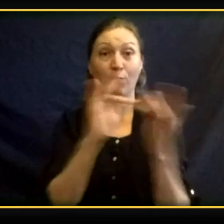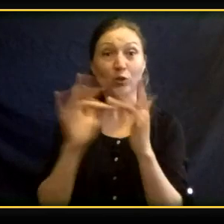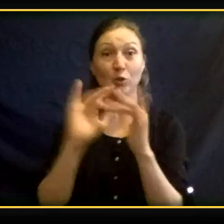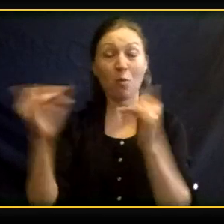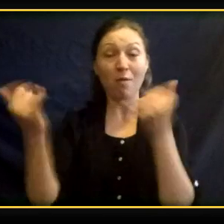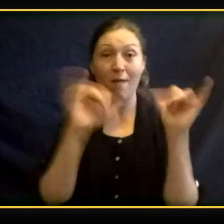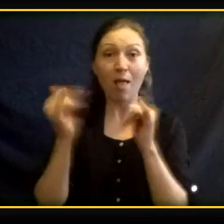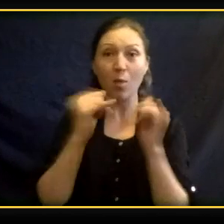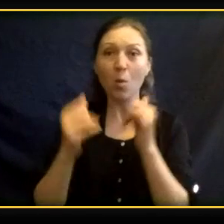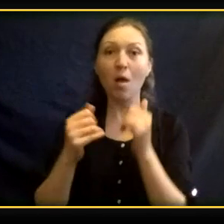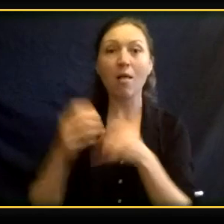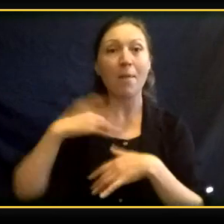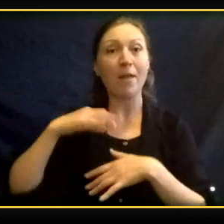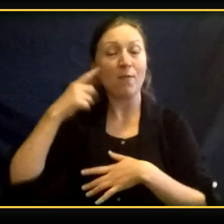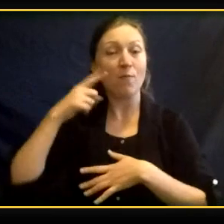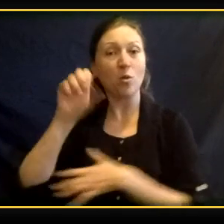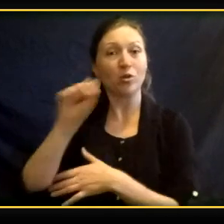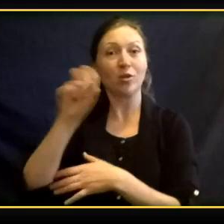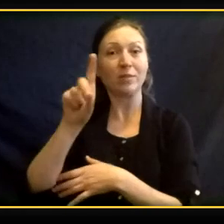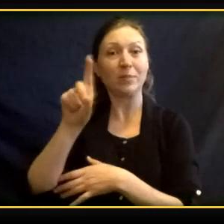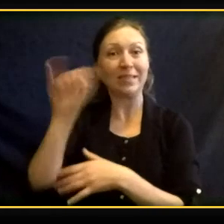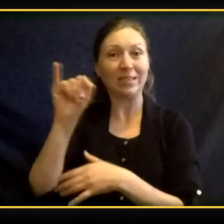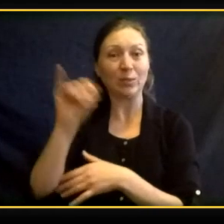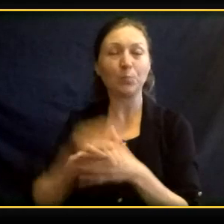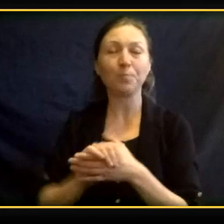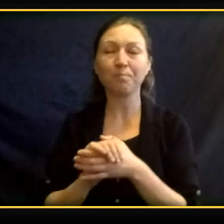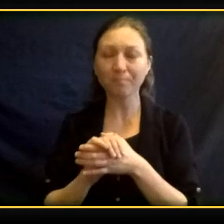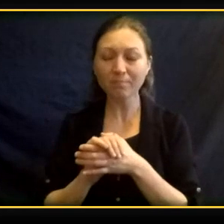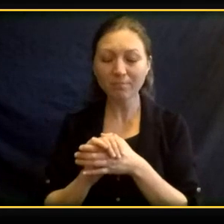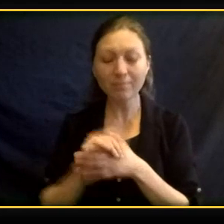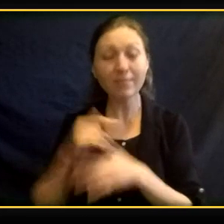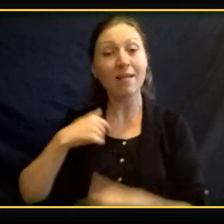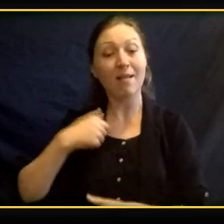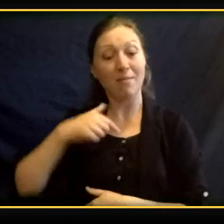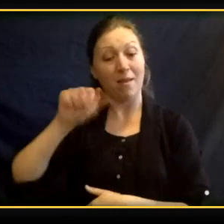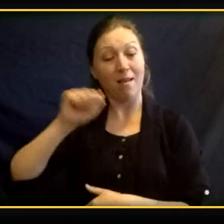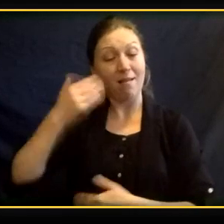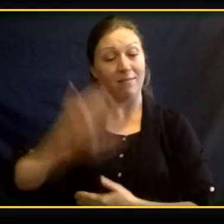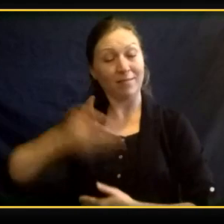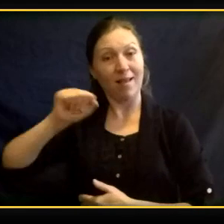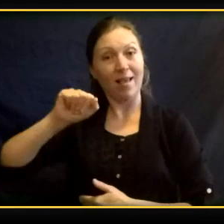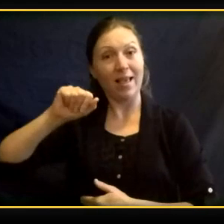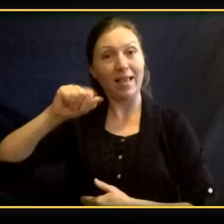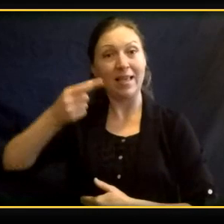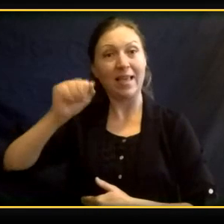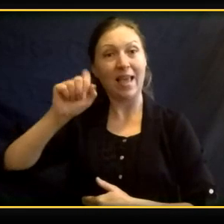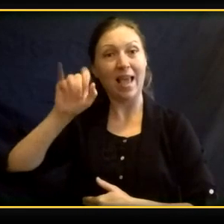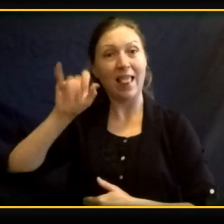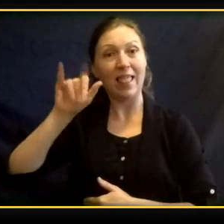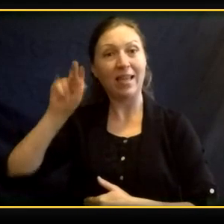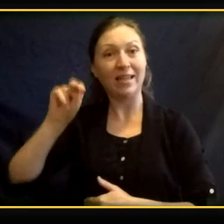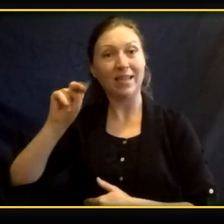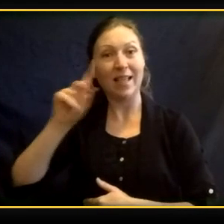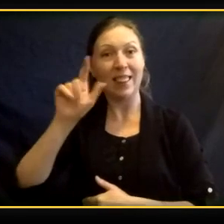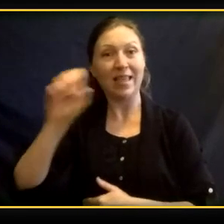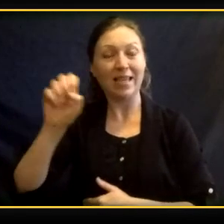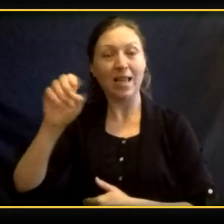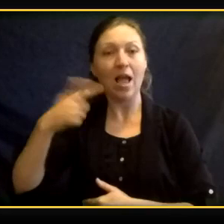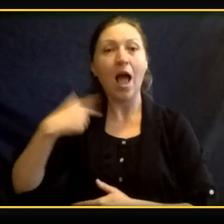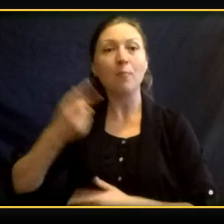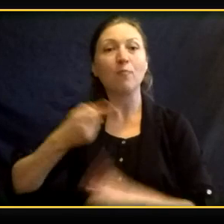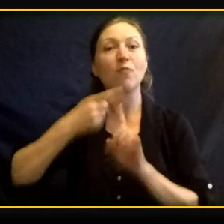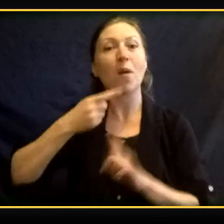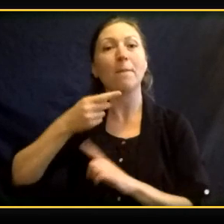Starkloff Disability Institute. I am Galen Lee, and I'm a violinist and songwriter from Duluth,